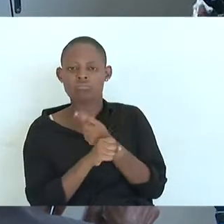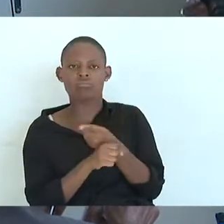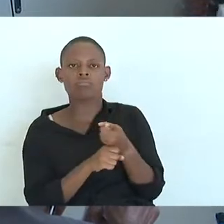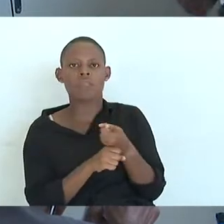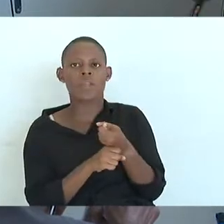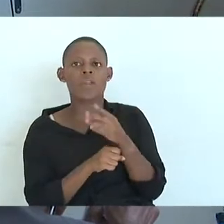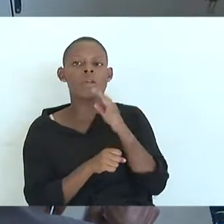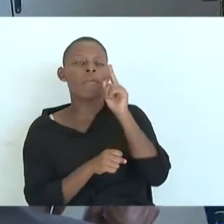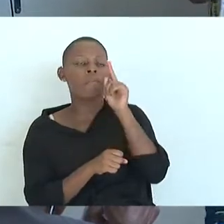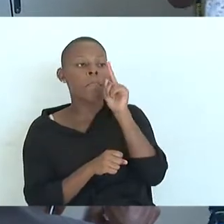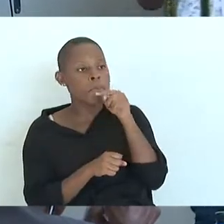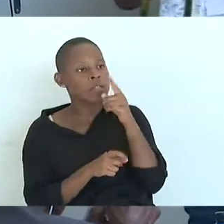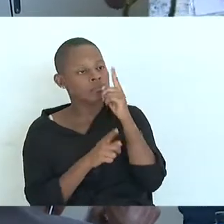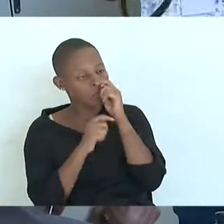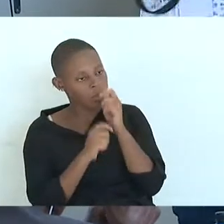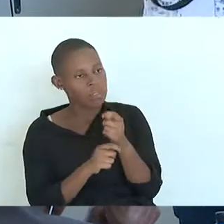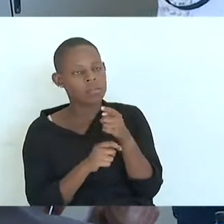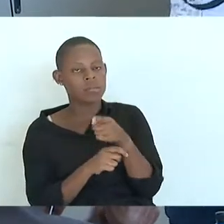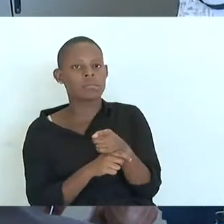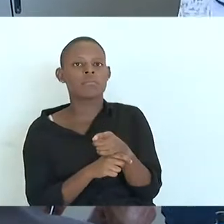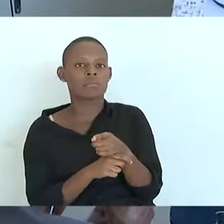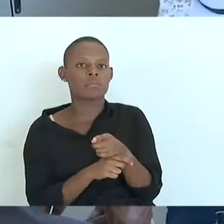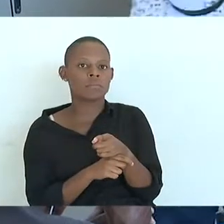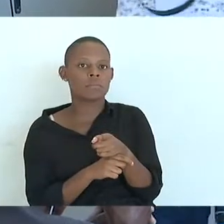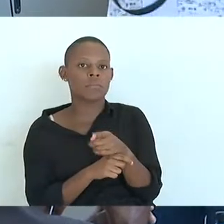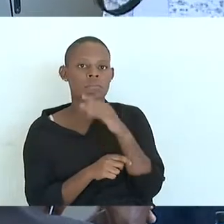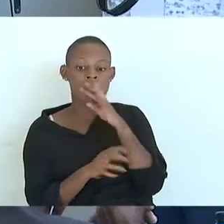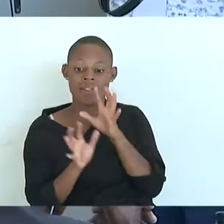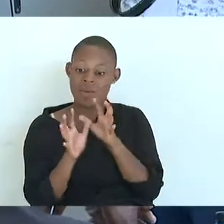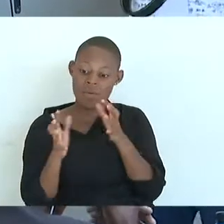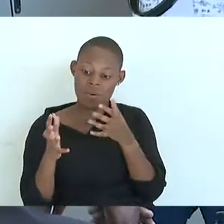ofuneka ihlonitshiwe. Umhlaba kuphethe